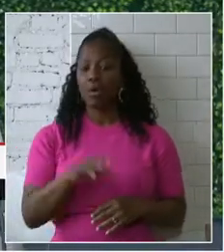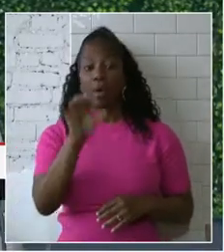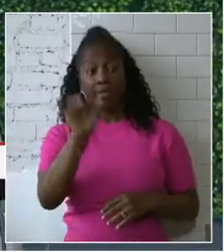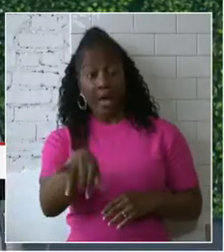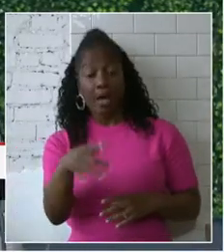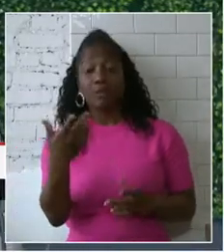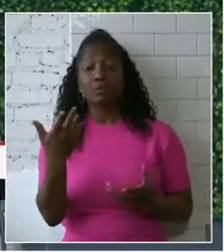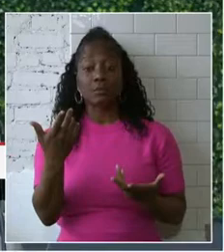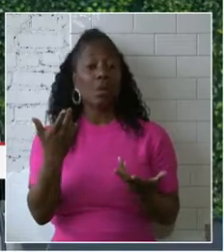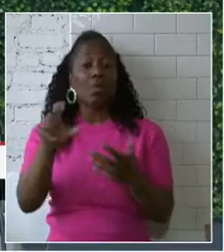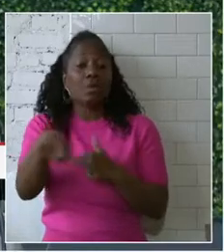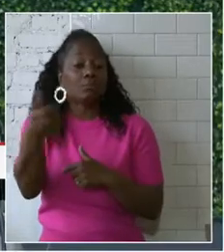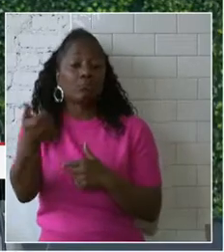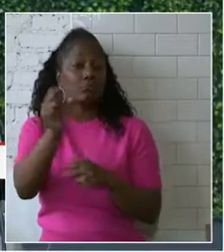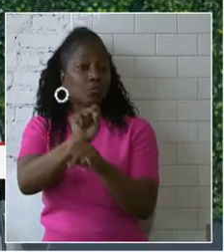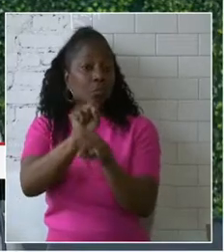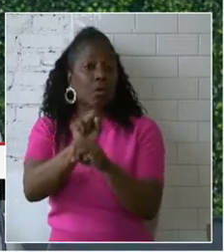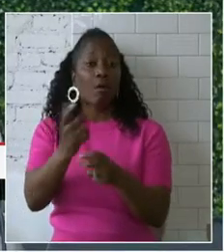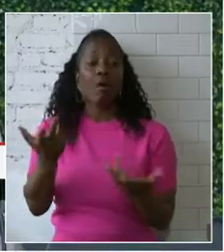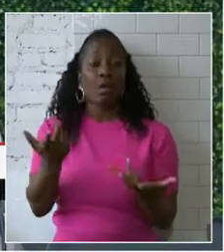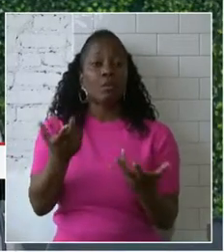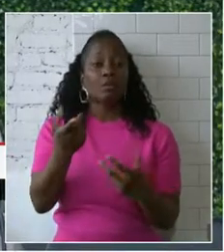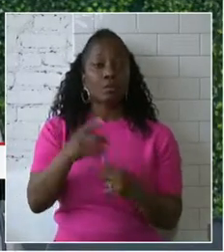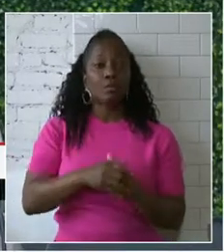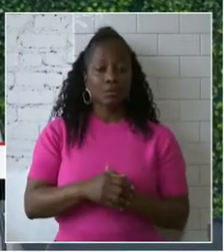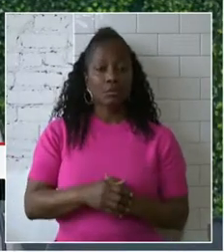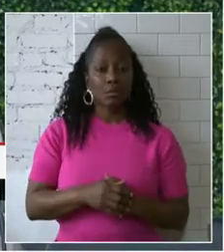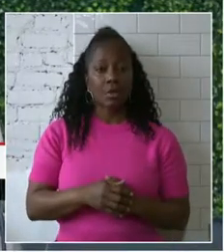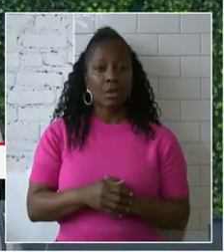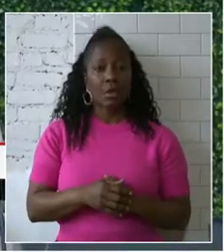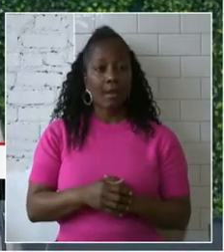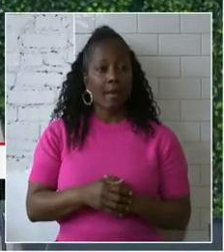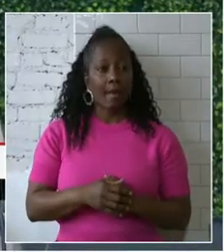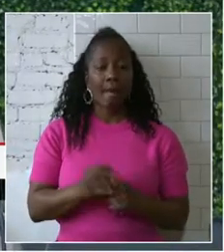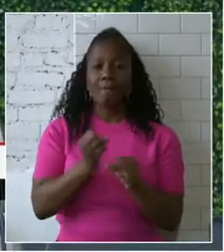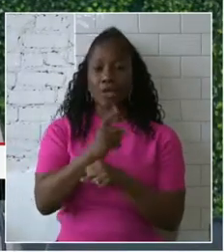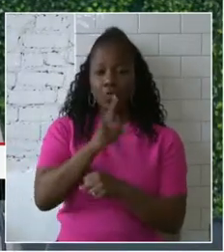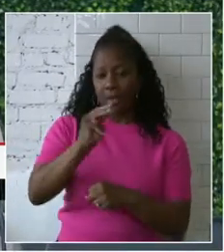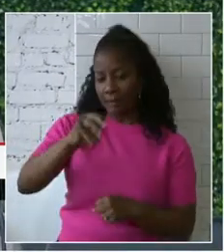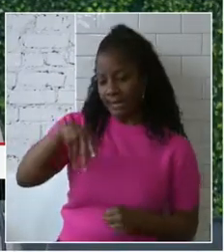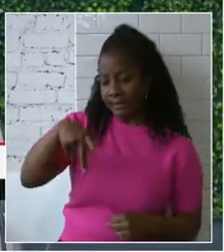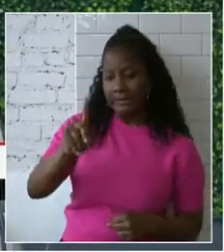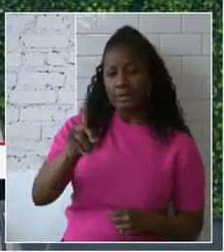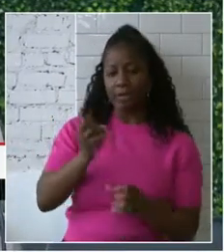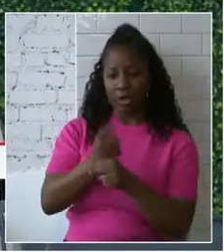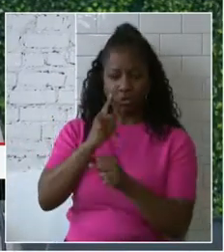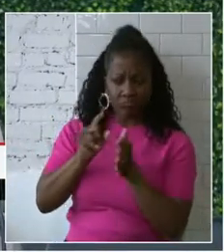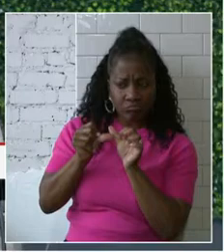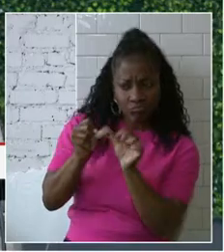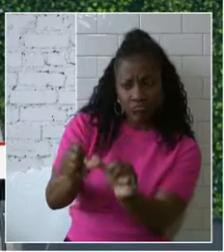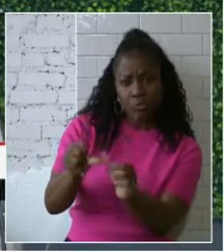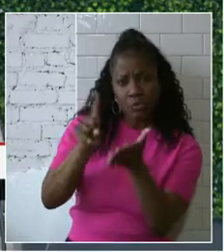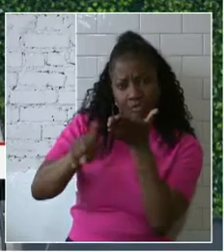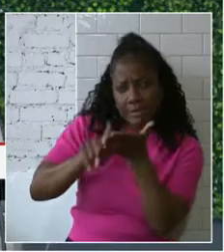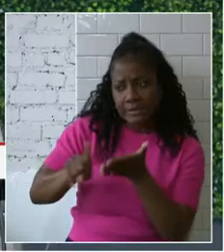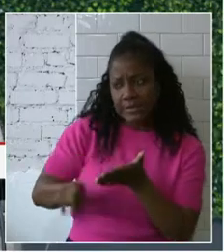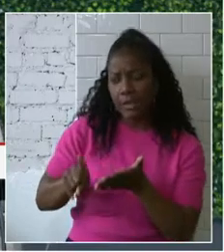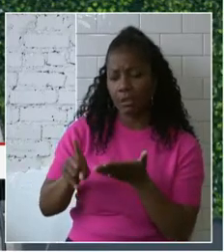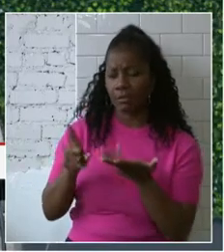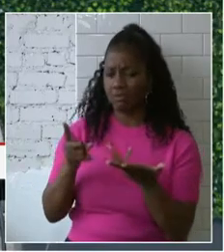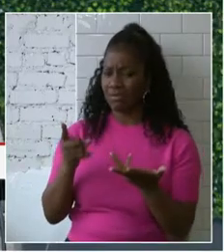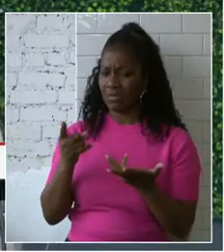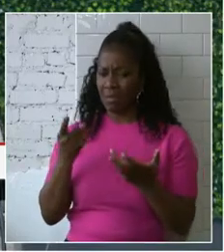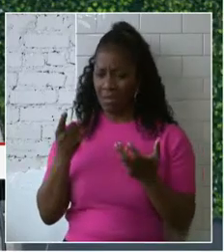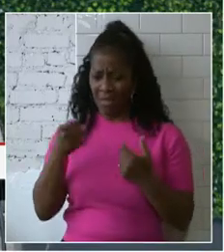what else they're working on. Be assured that NPD continues to investigate to make sure that any